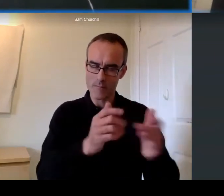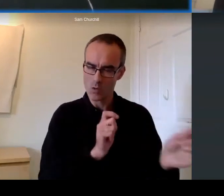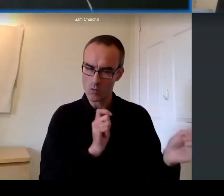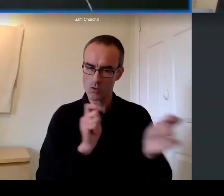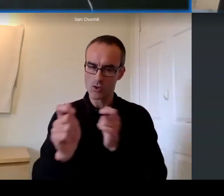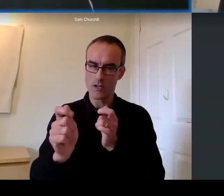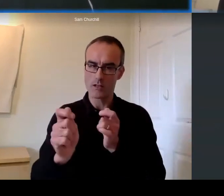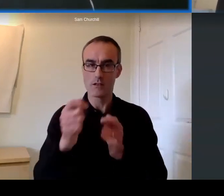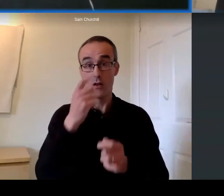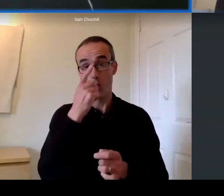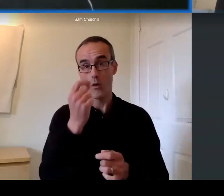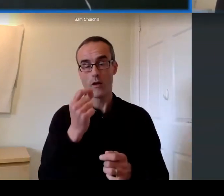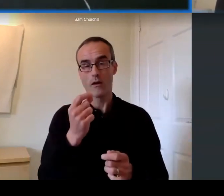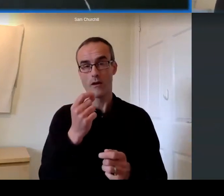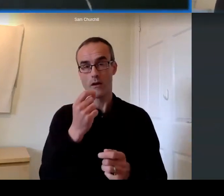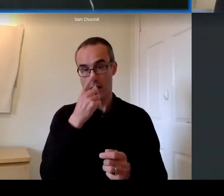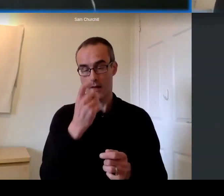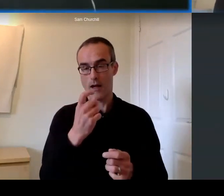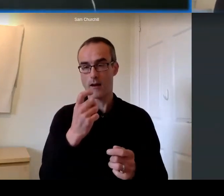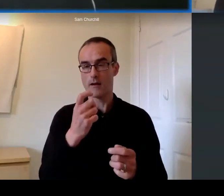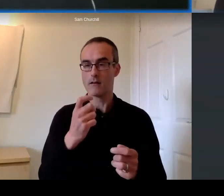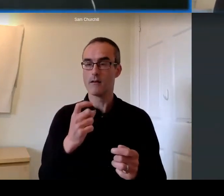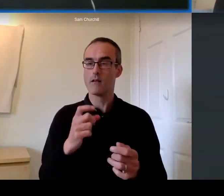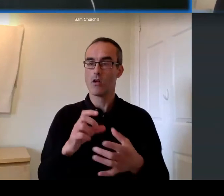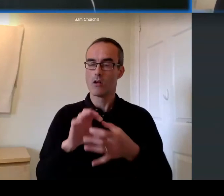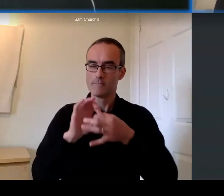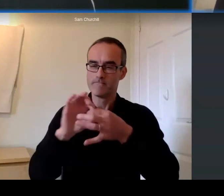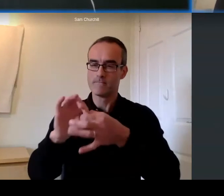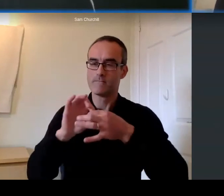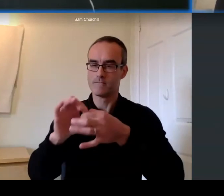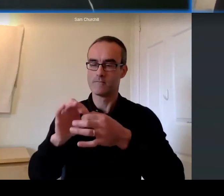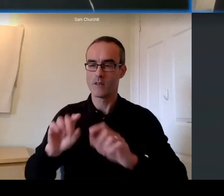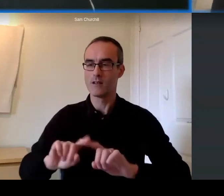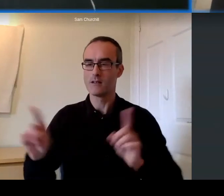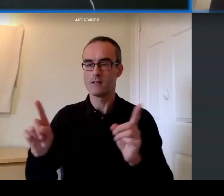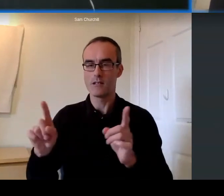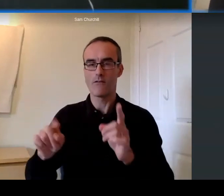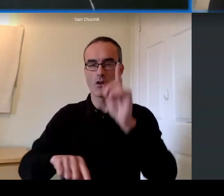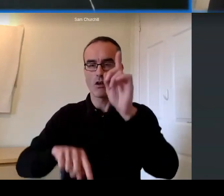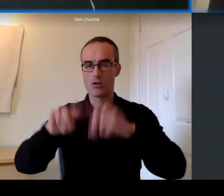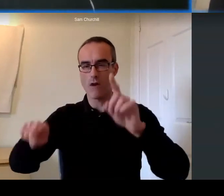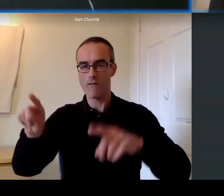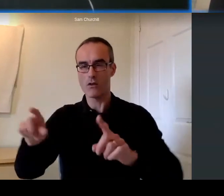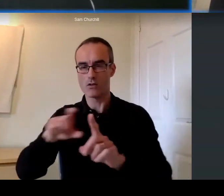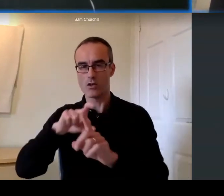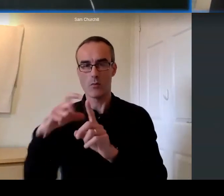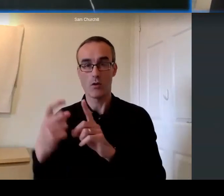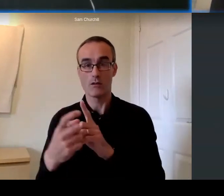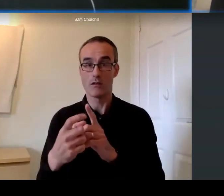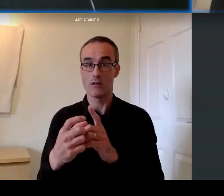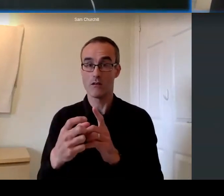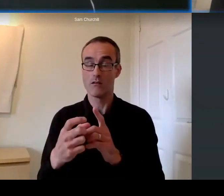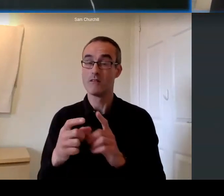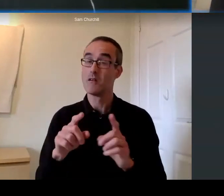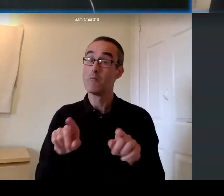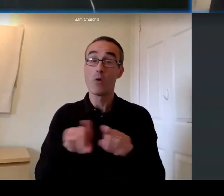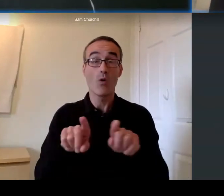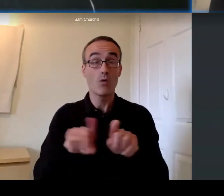It's about, for us, it's that commitment to positive action. And the charter is a route, is an example of a positive action